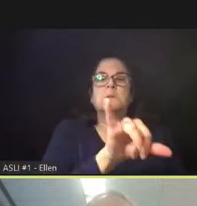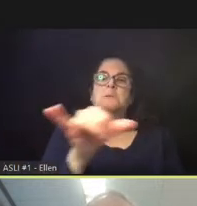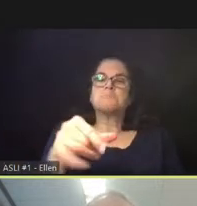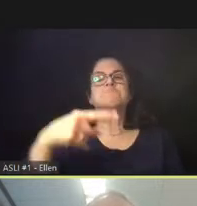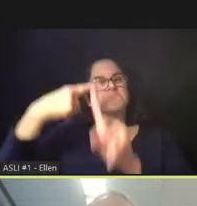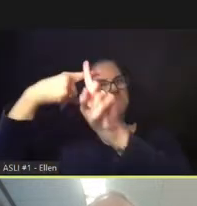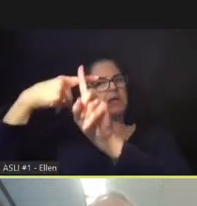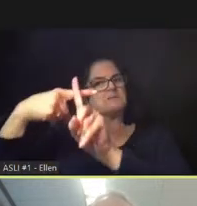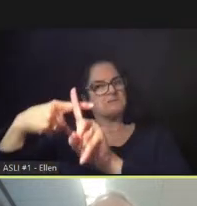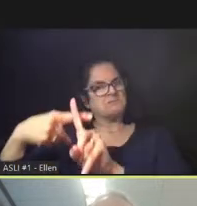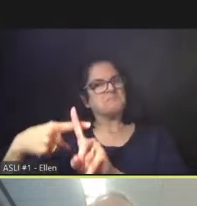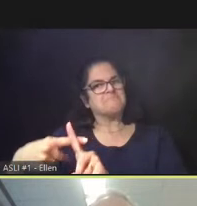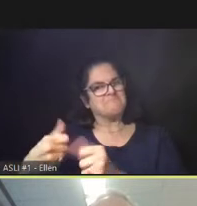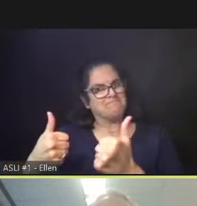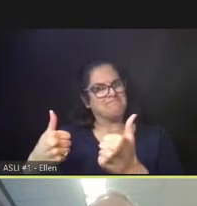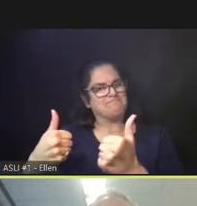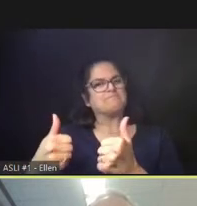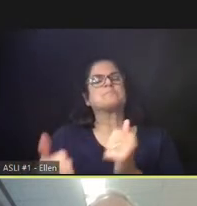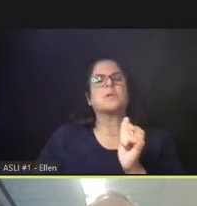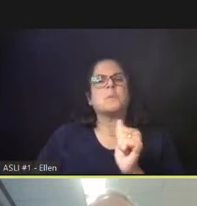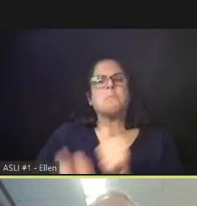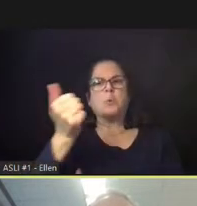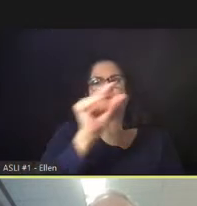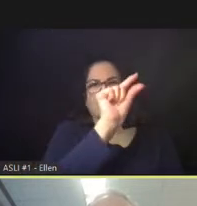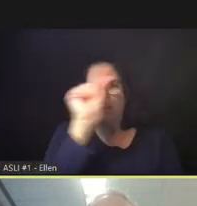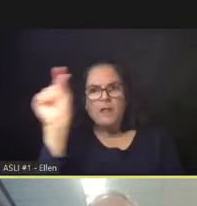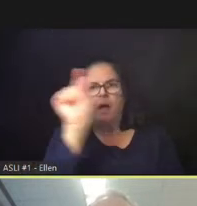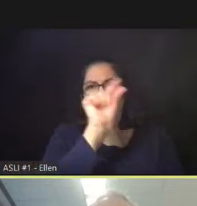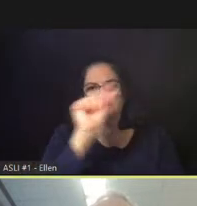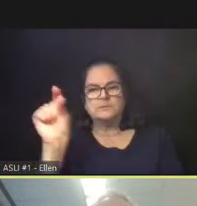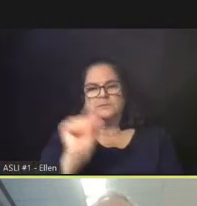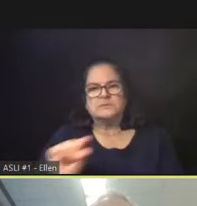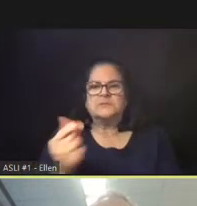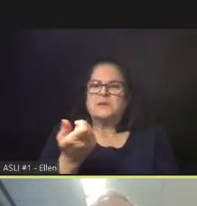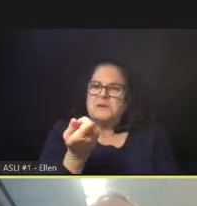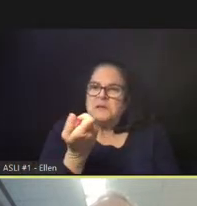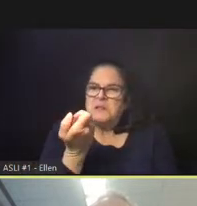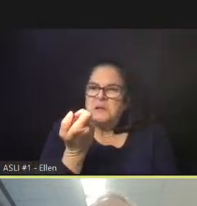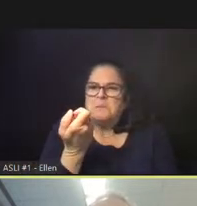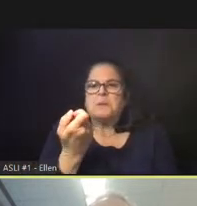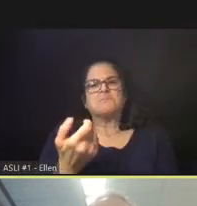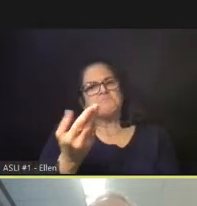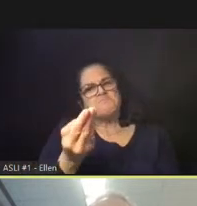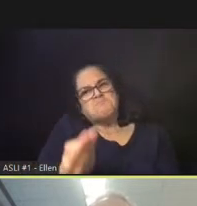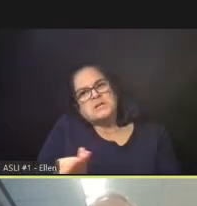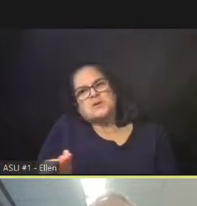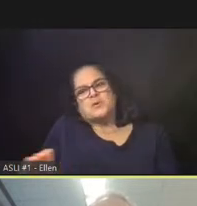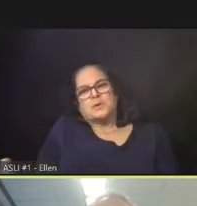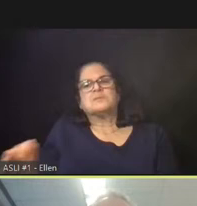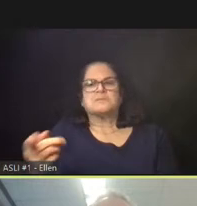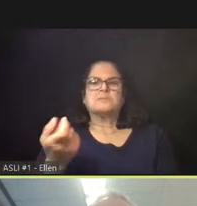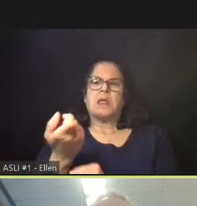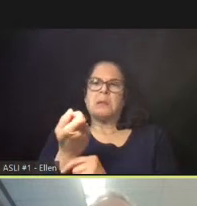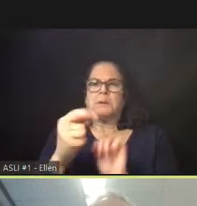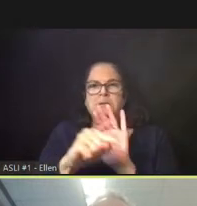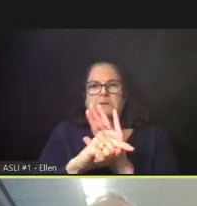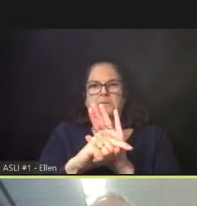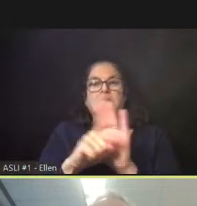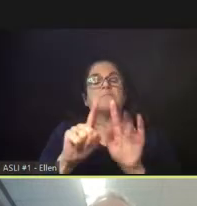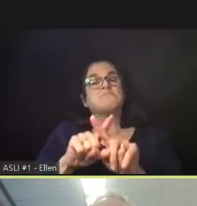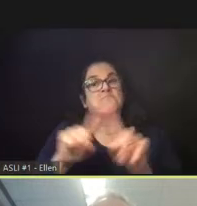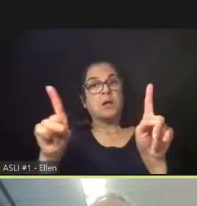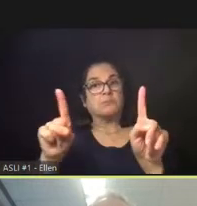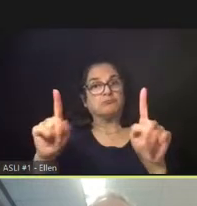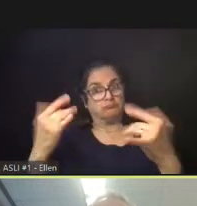positive favorability on most of the line items with some small negative variance on materials. But overall, year-to-date,